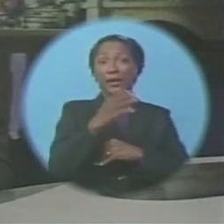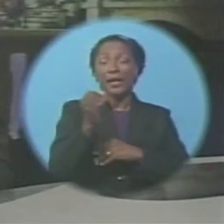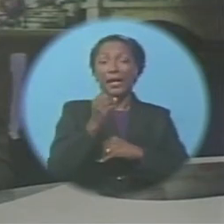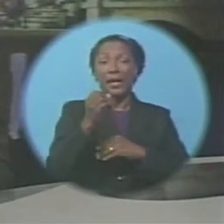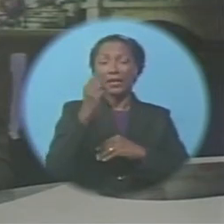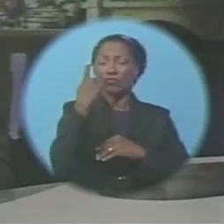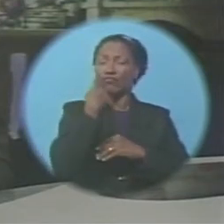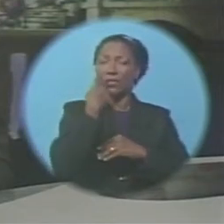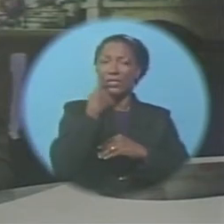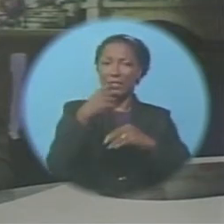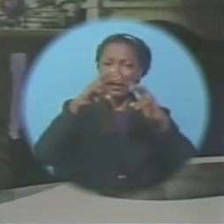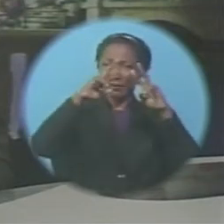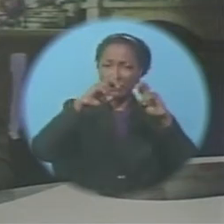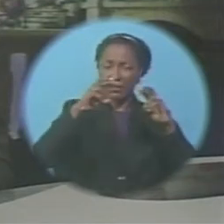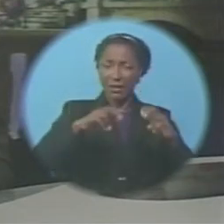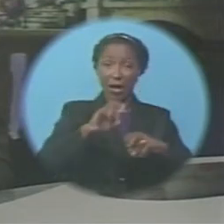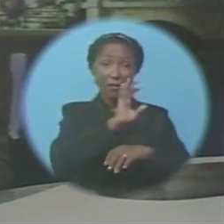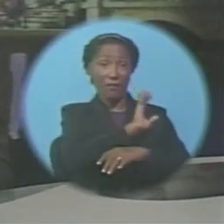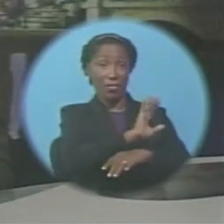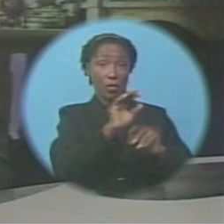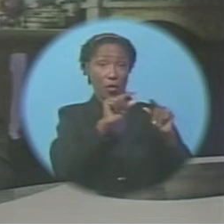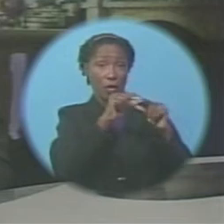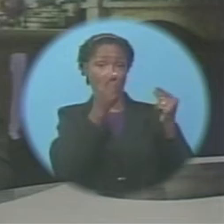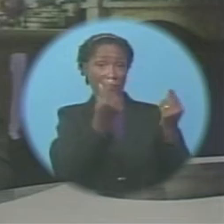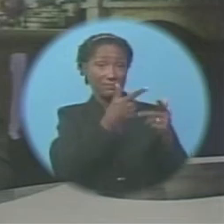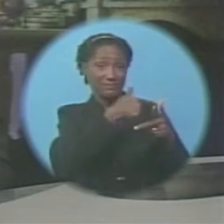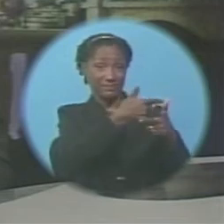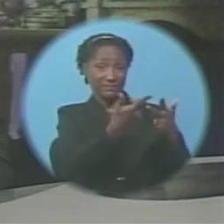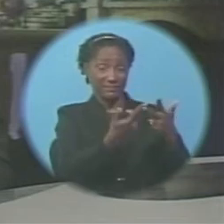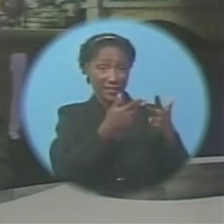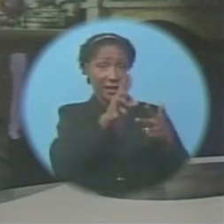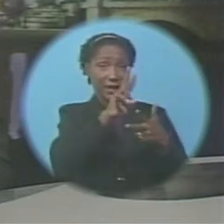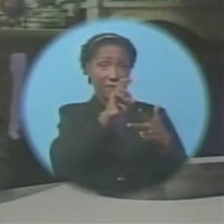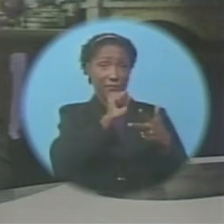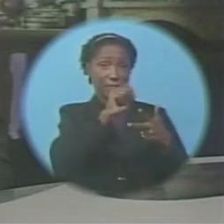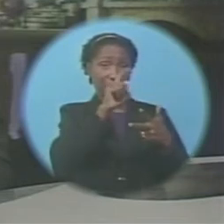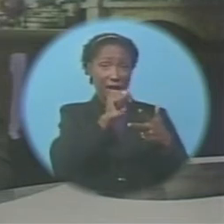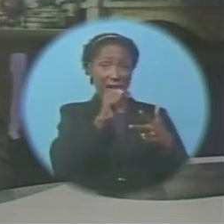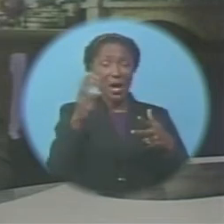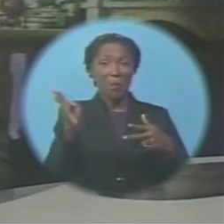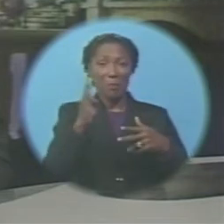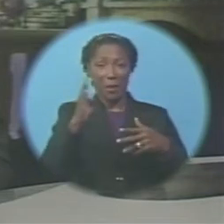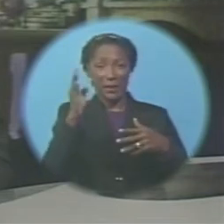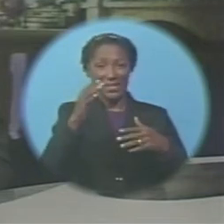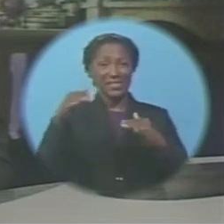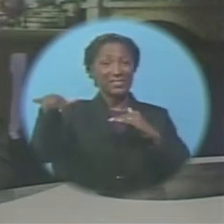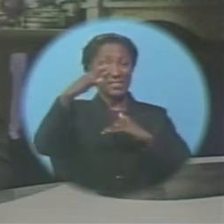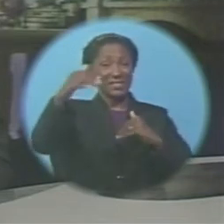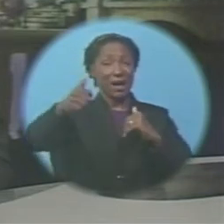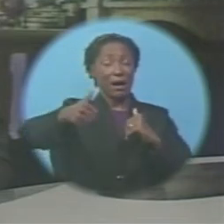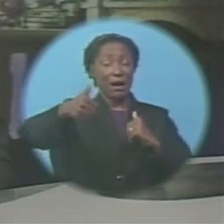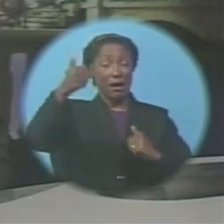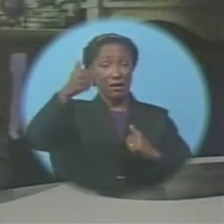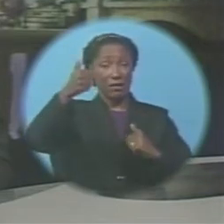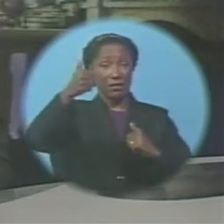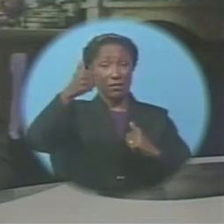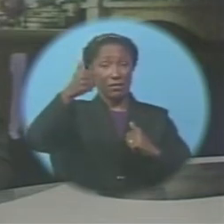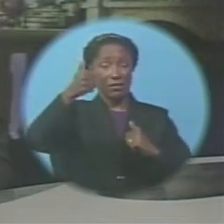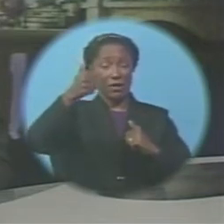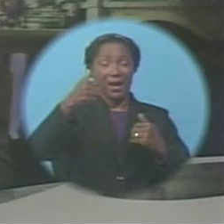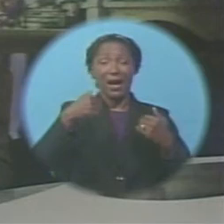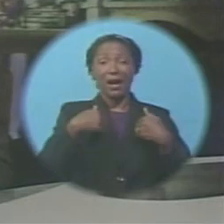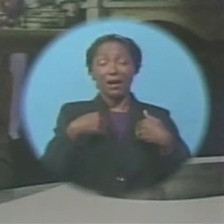those territories shows that Barberta's had the highest imposed tax rate and this places a much greater strain on